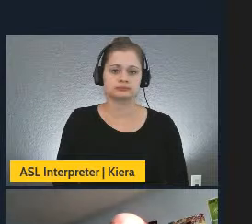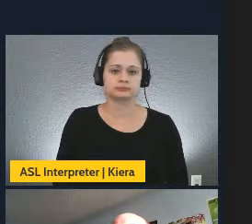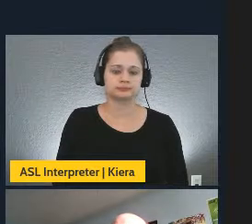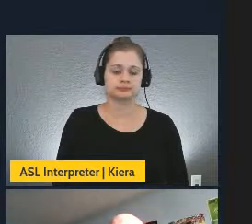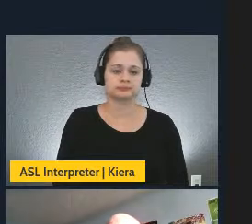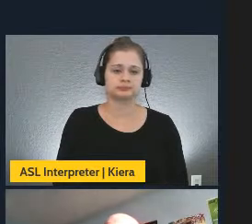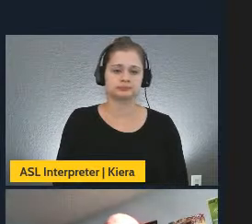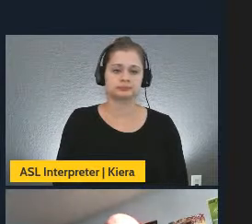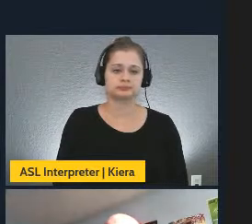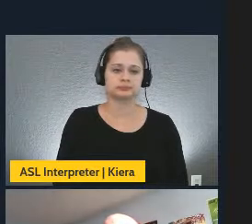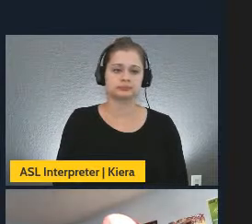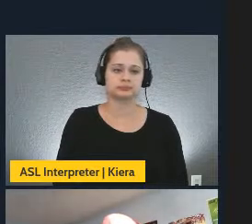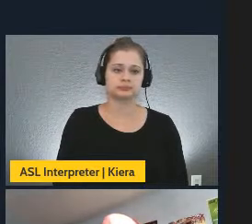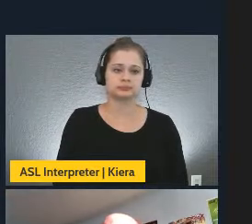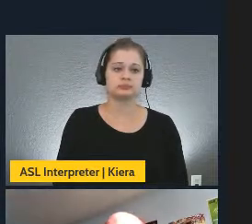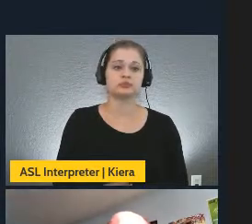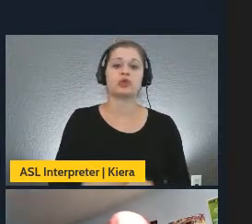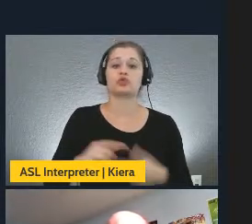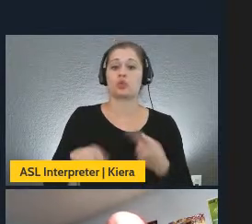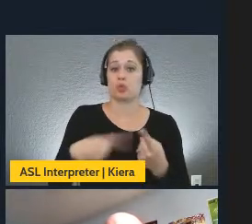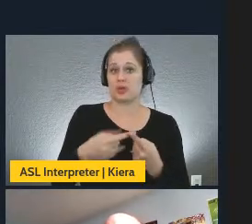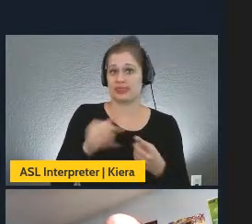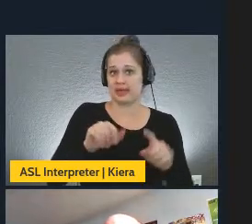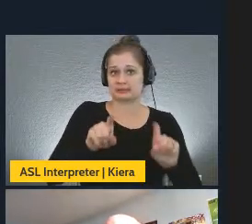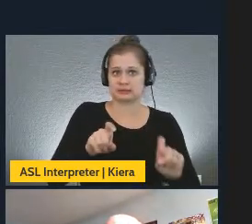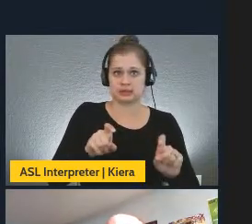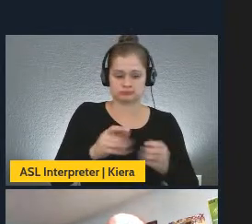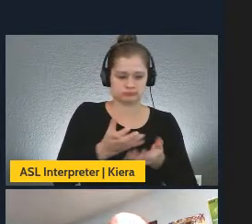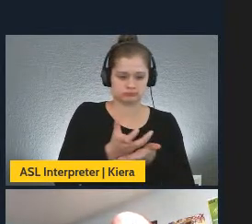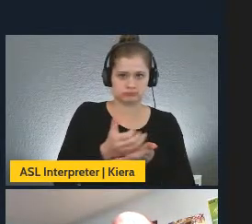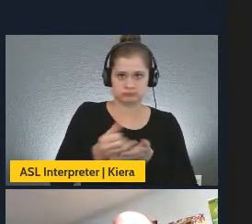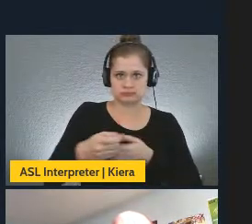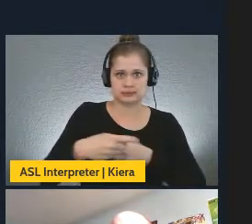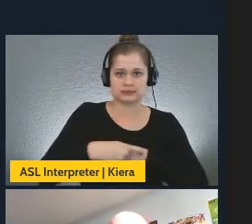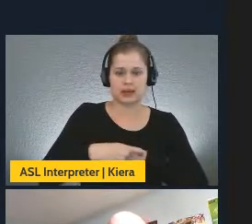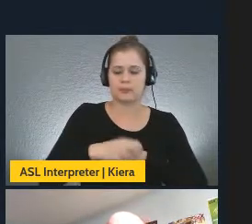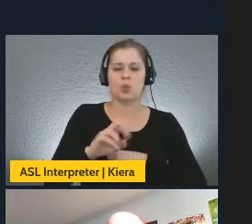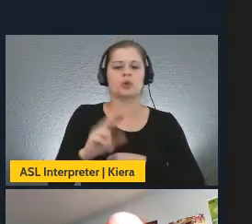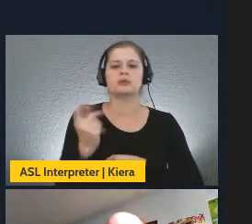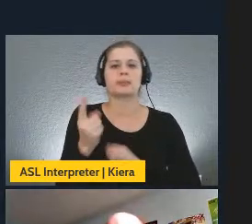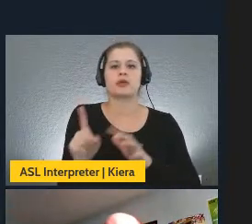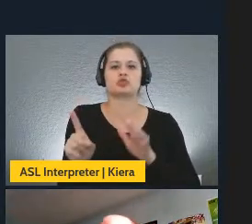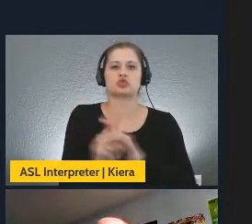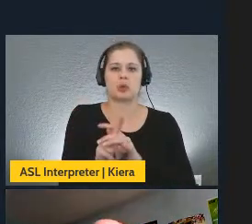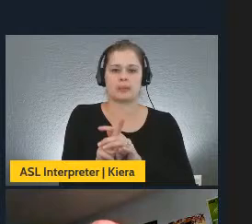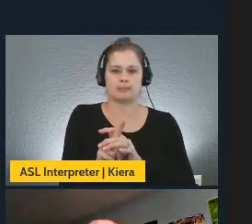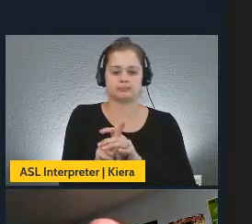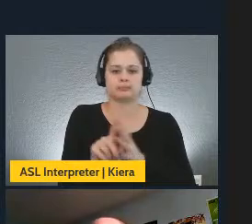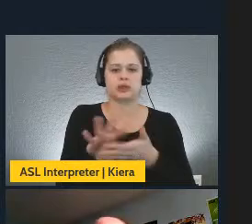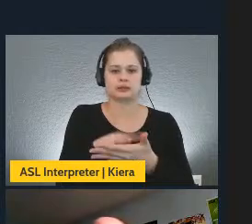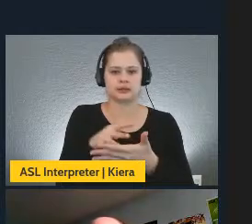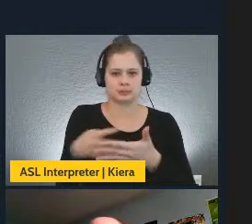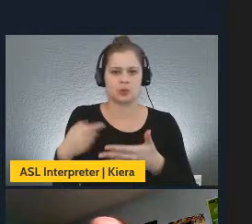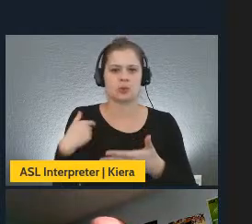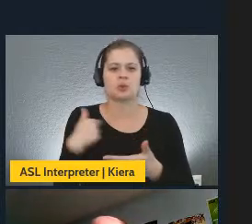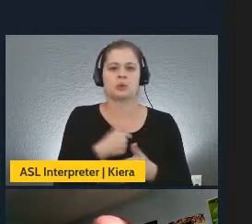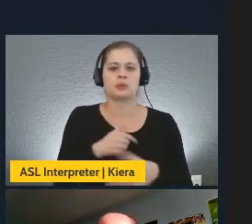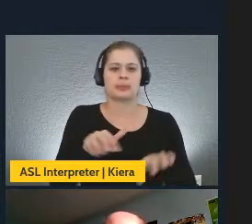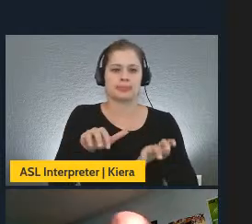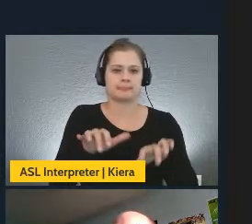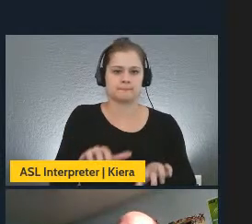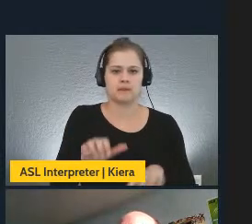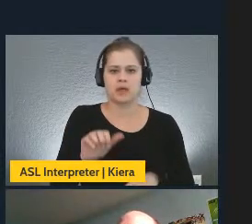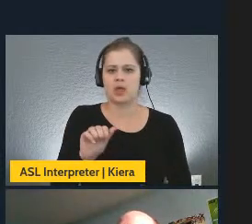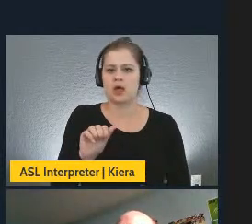So once it's either timed out or something derived from that table, we can assert things. So we assert that it hasn't timed